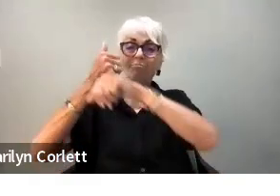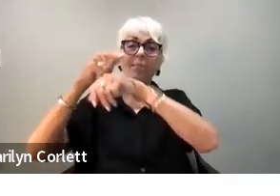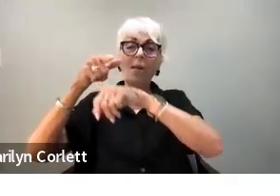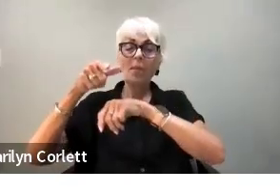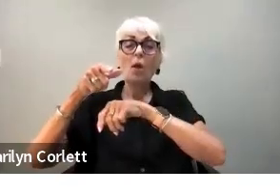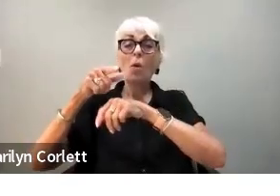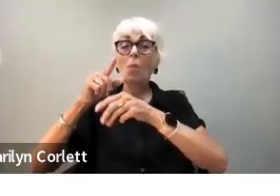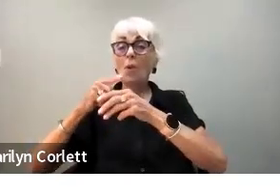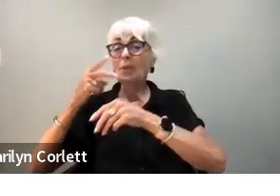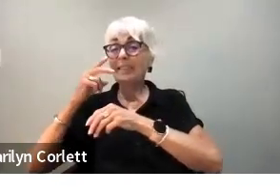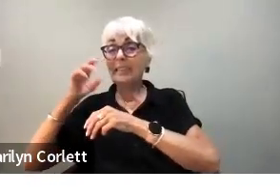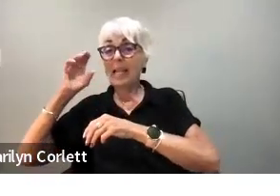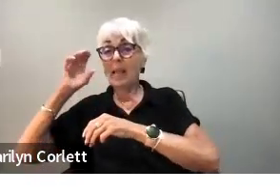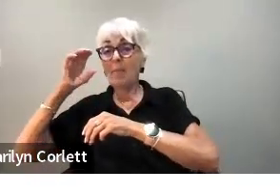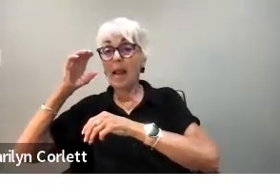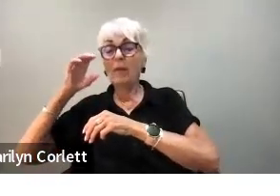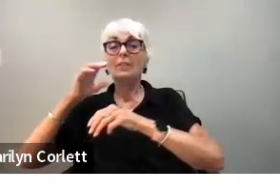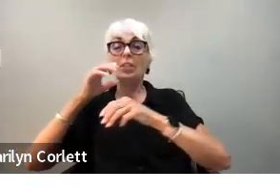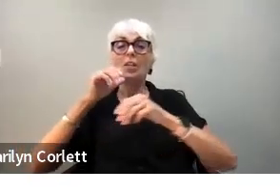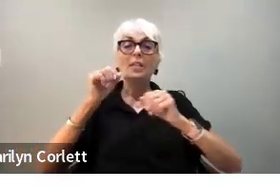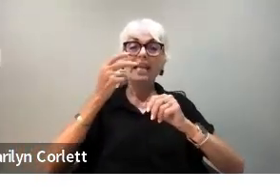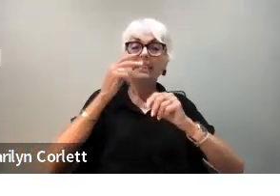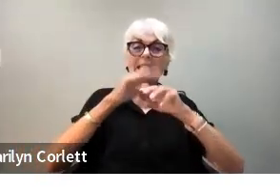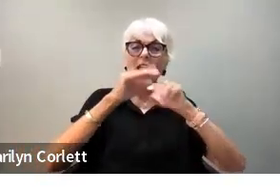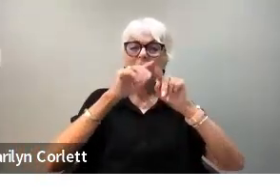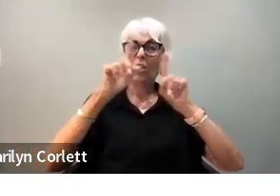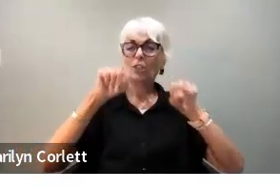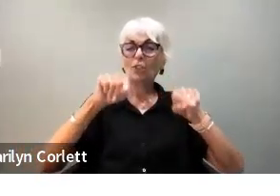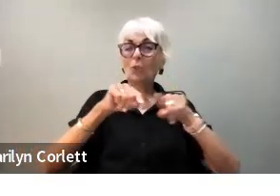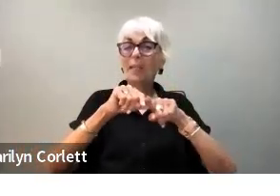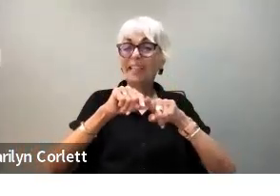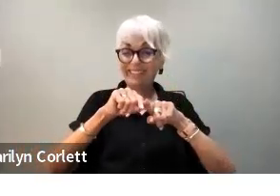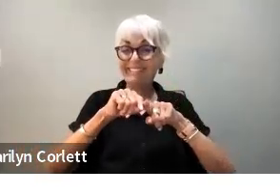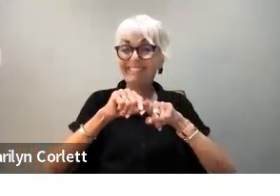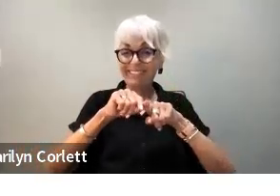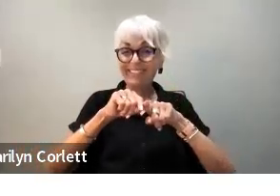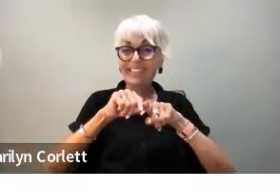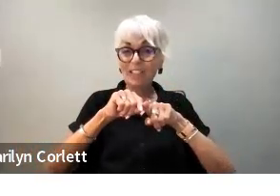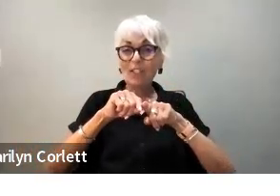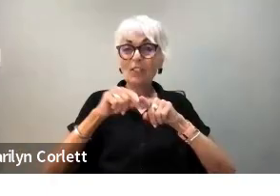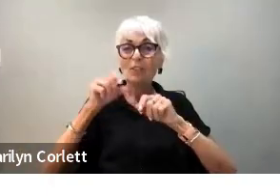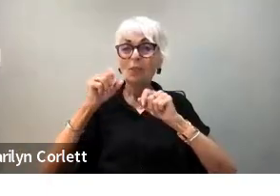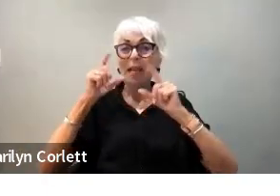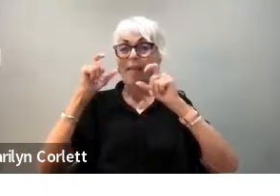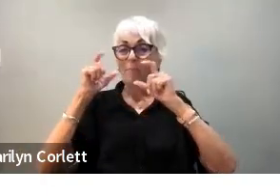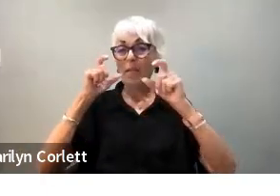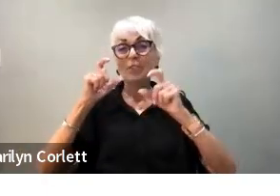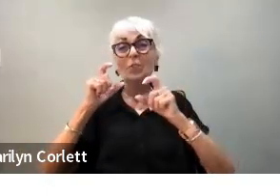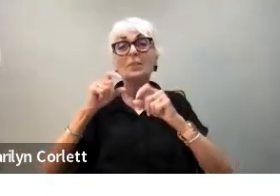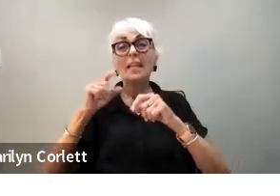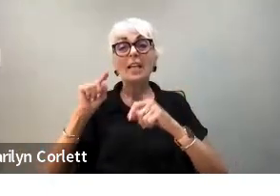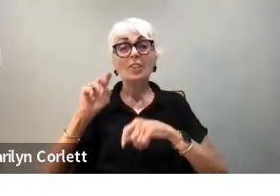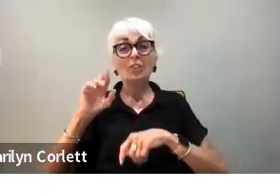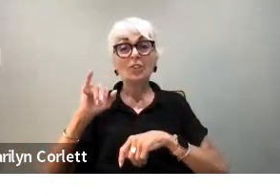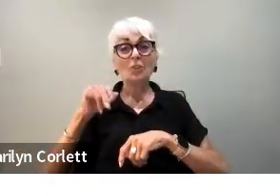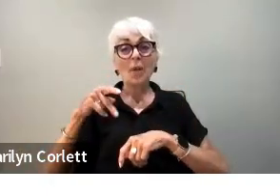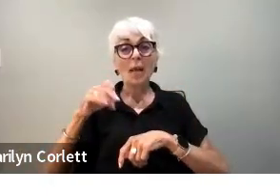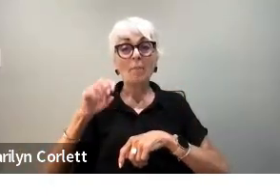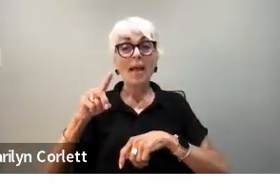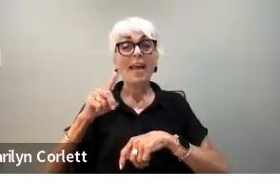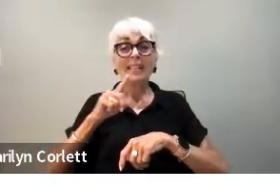being seen on the screen of your device. And that way you can take pictures. So having the tripod can be extremely beneficial for